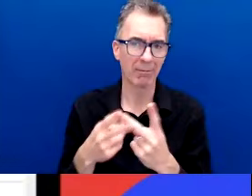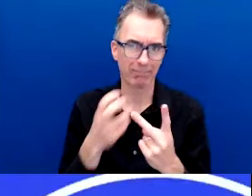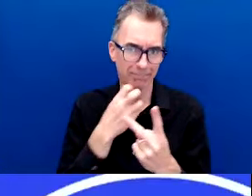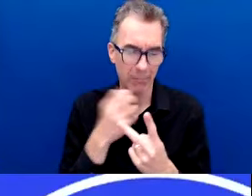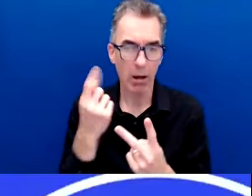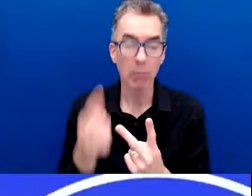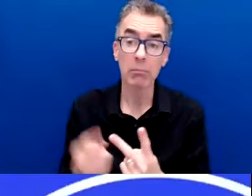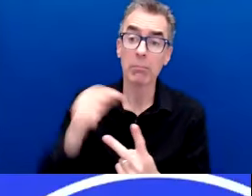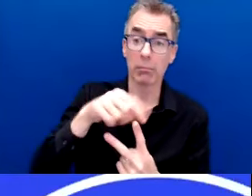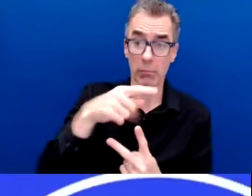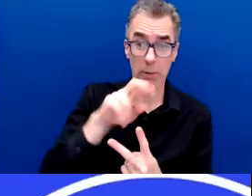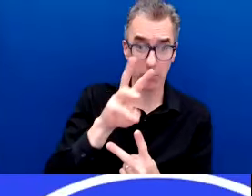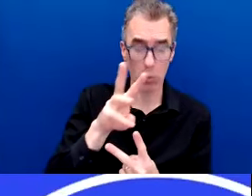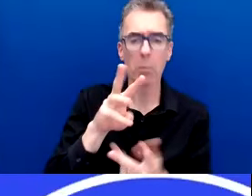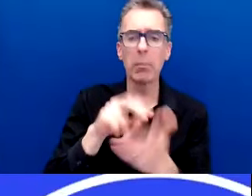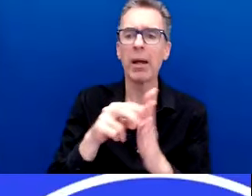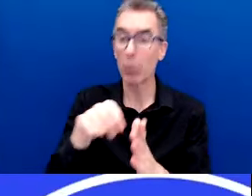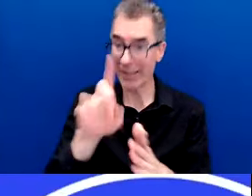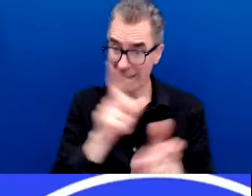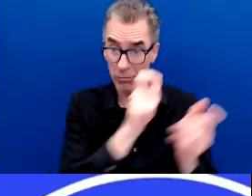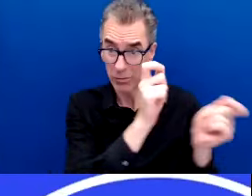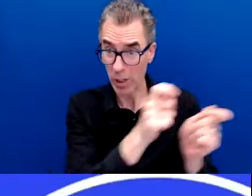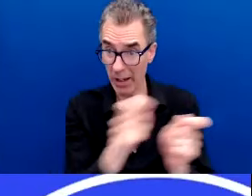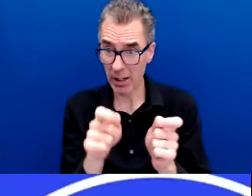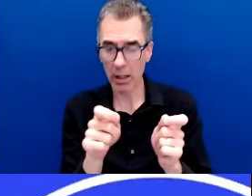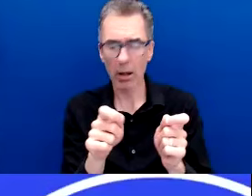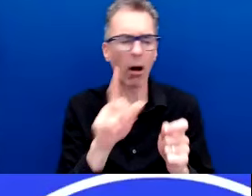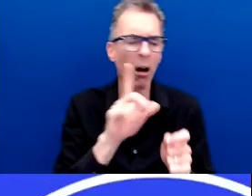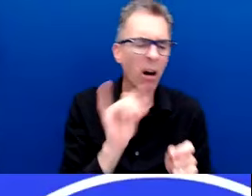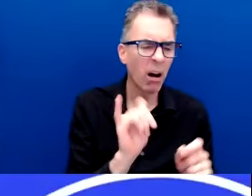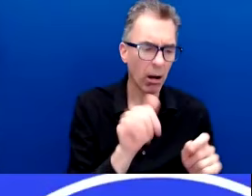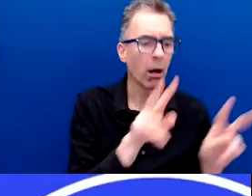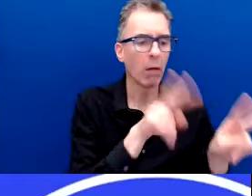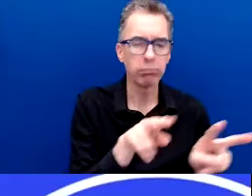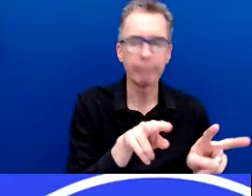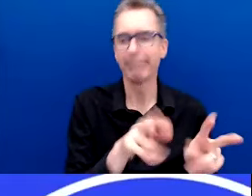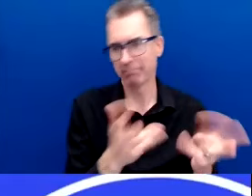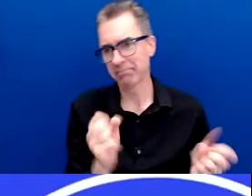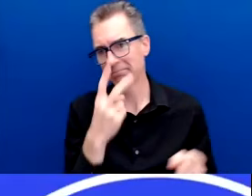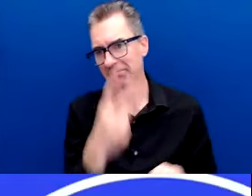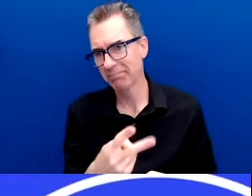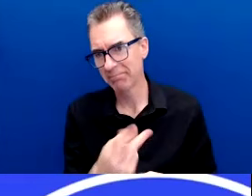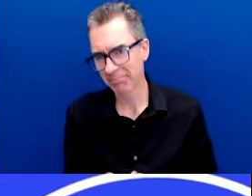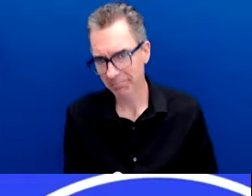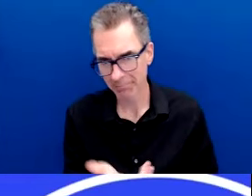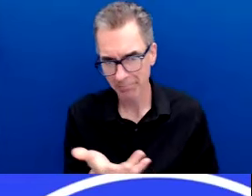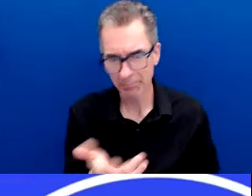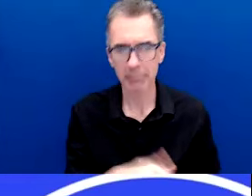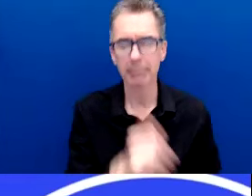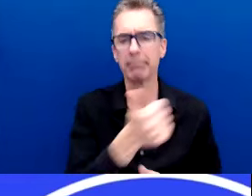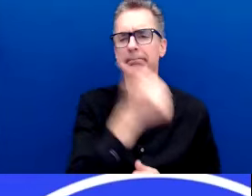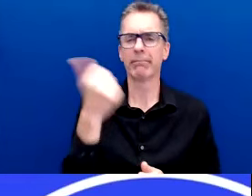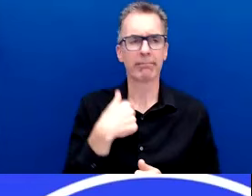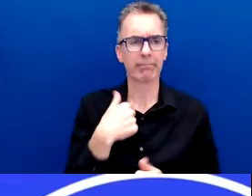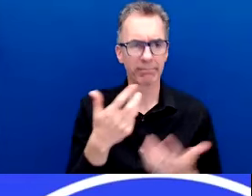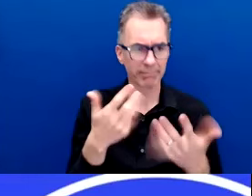see what you've done with your videos so far. So some other things I learned, and